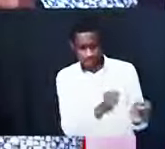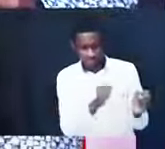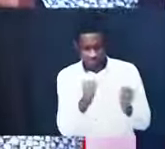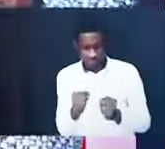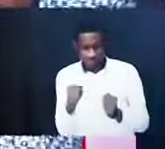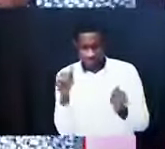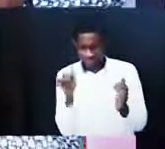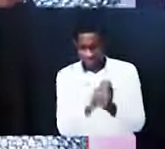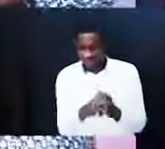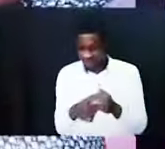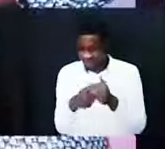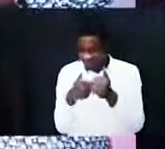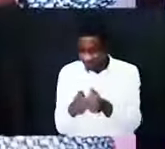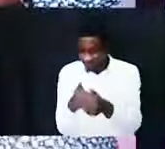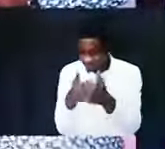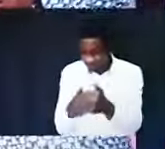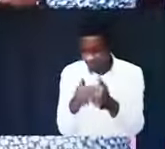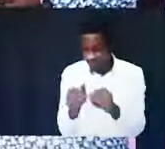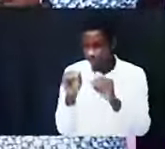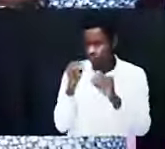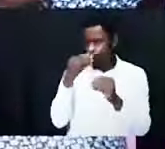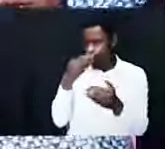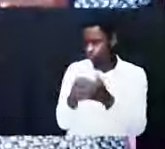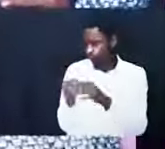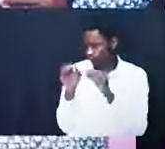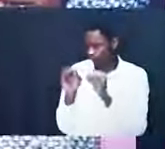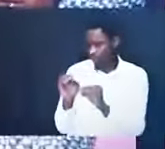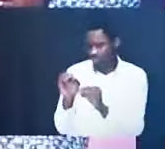which accompanies his teaching.